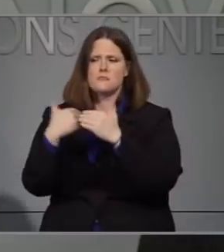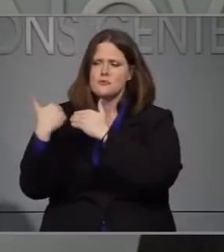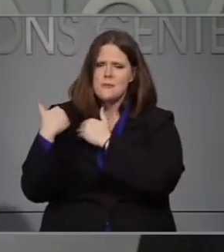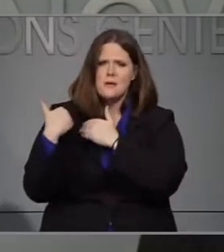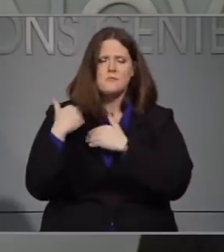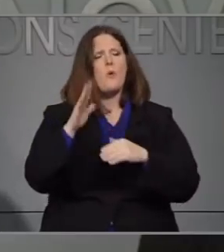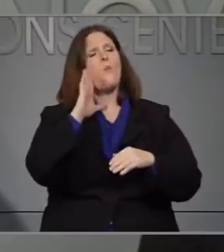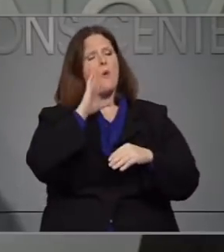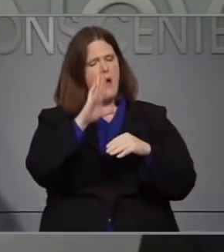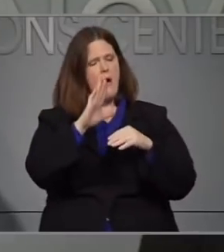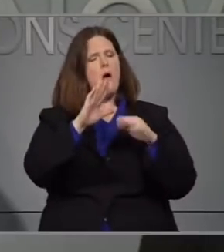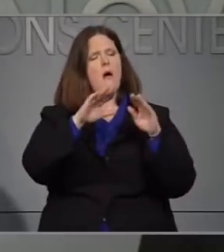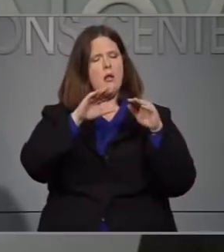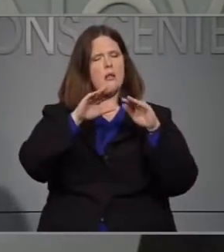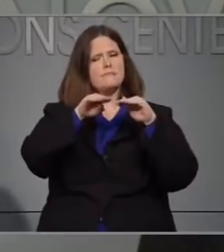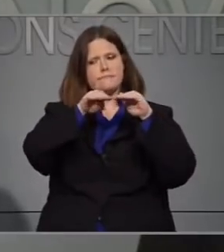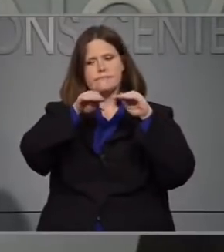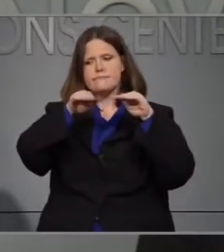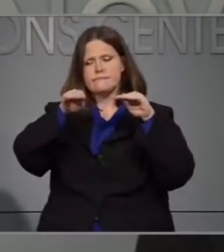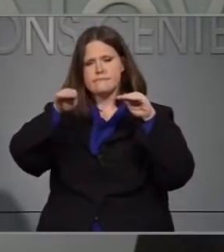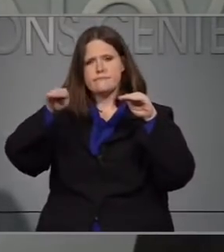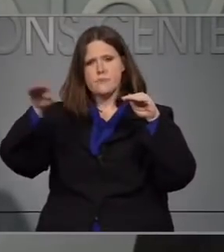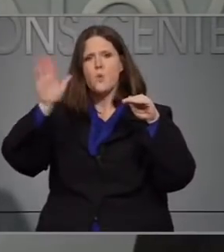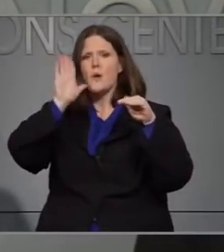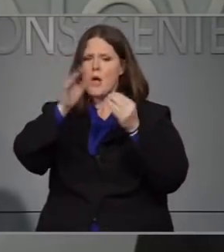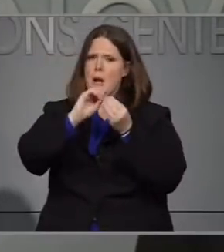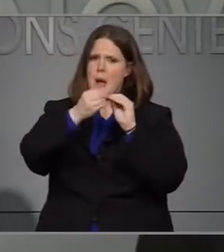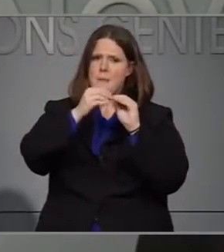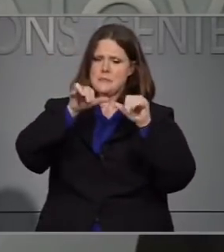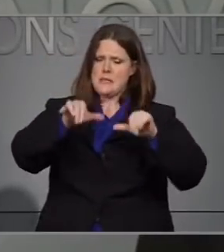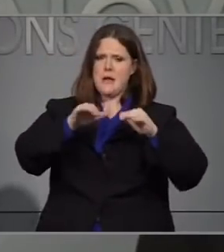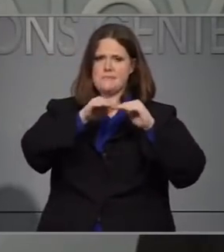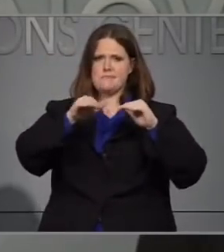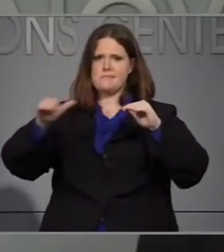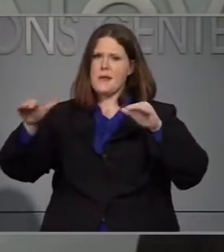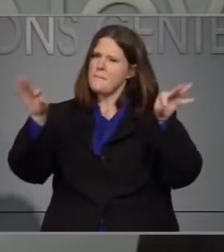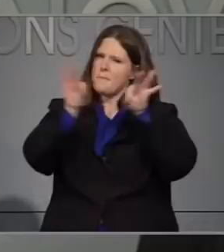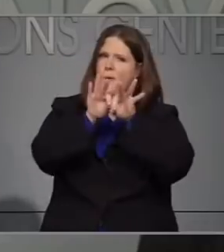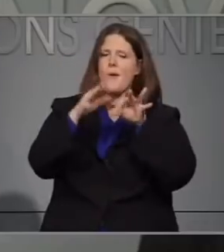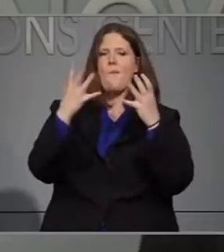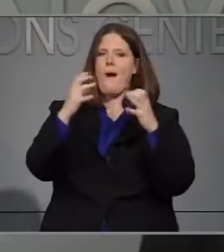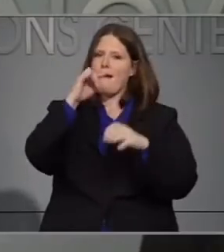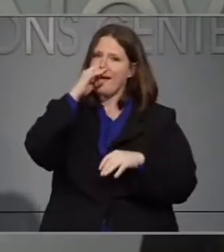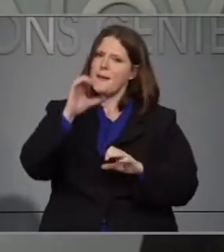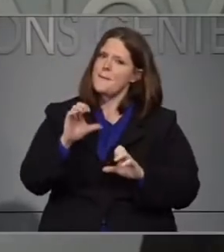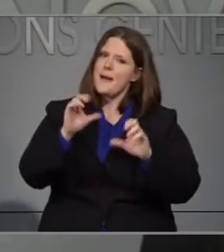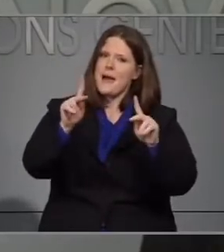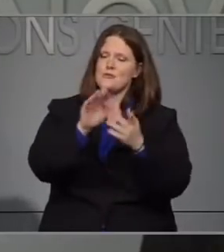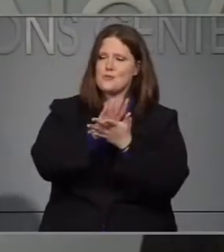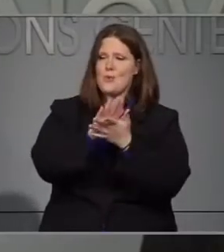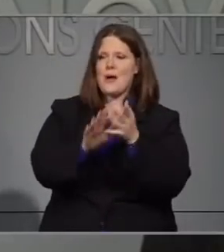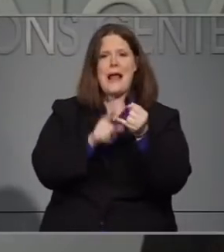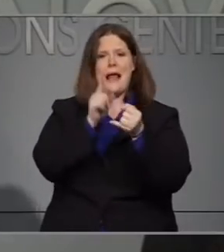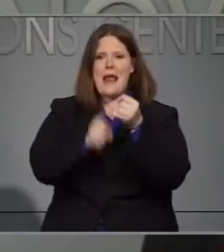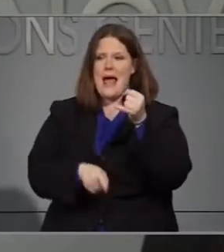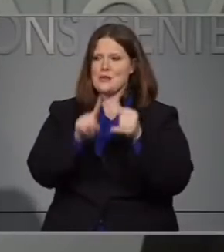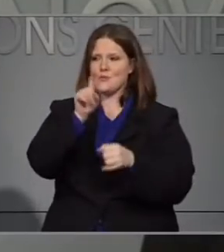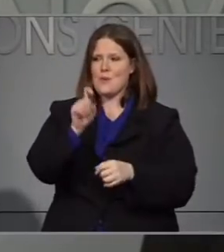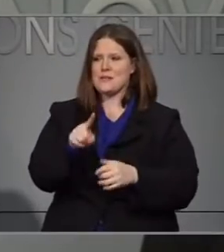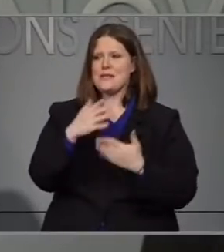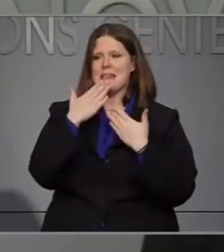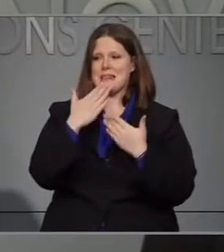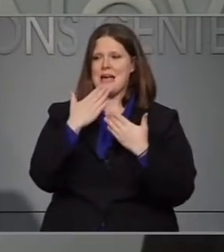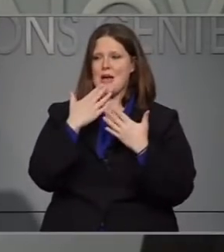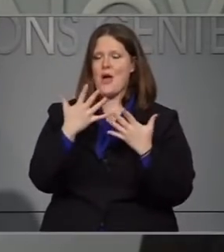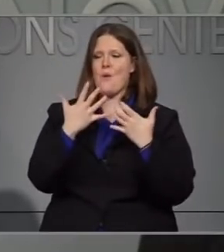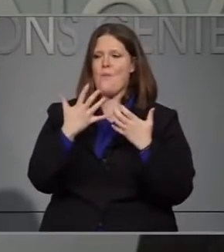with continuing other easing of restrictions and, most importantly, getting our kids back to school. All right, that was our last question. I really appreciate everyone joining. I